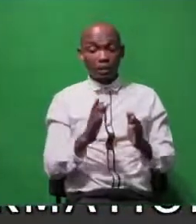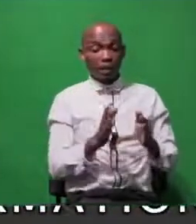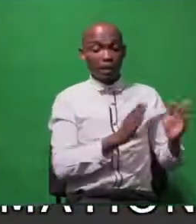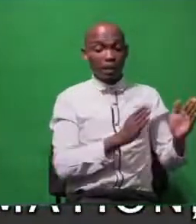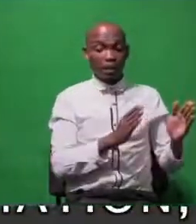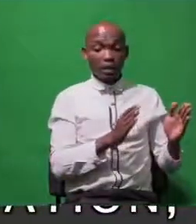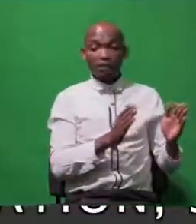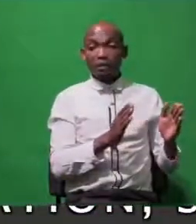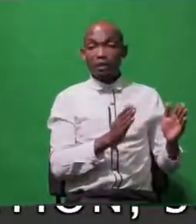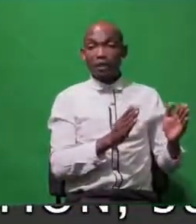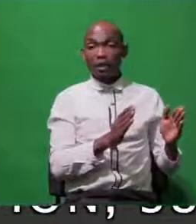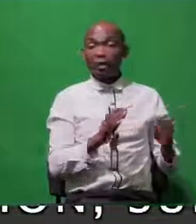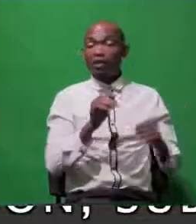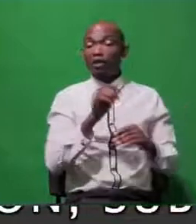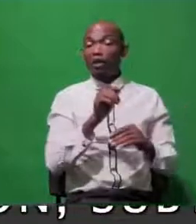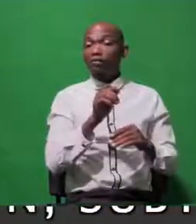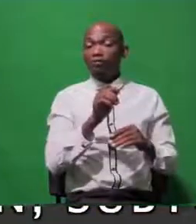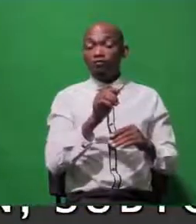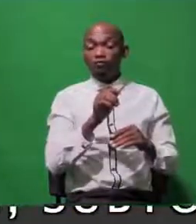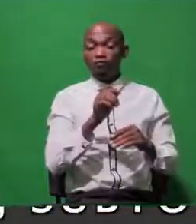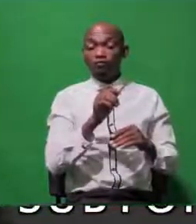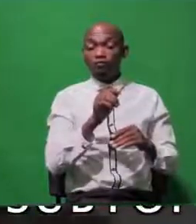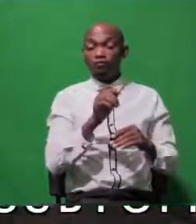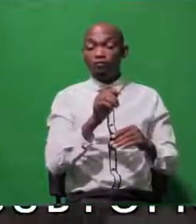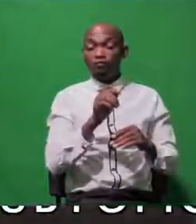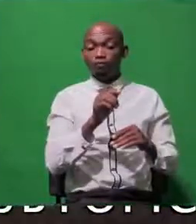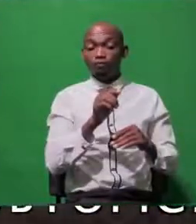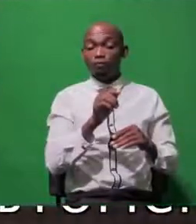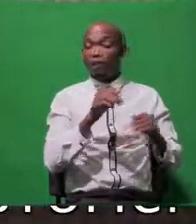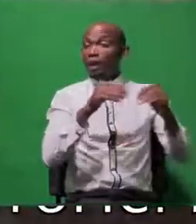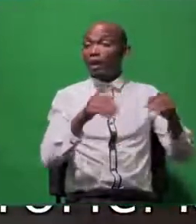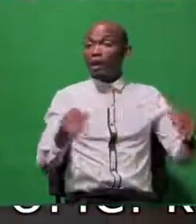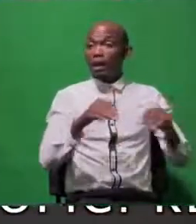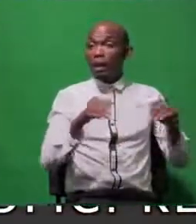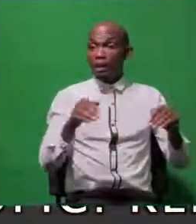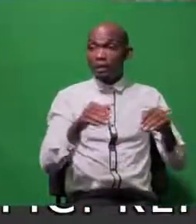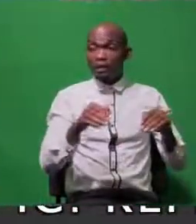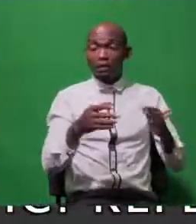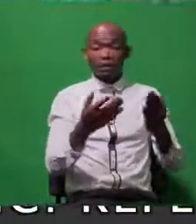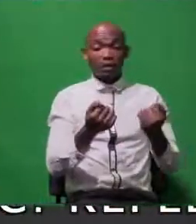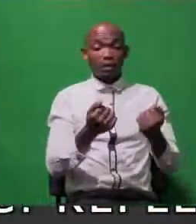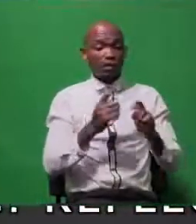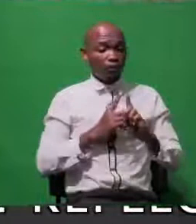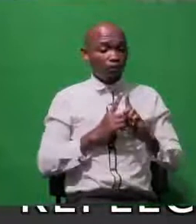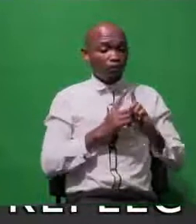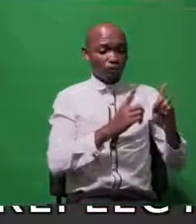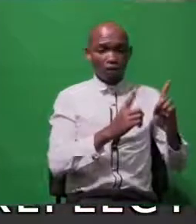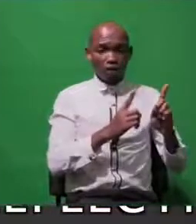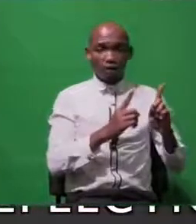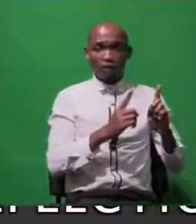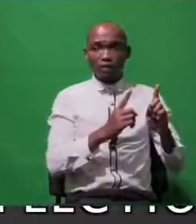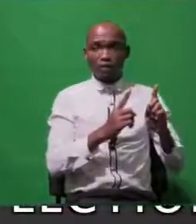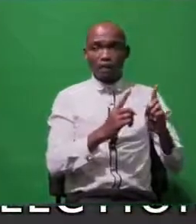line by moving the point. So to find the positions of B